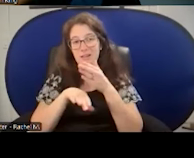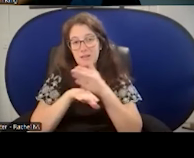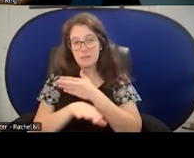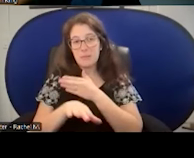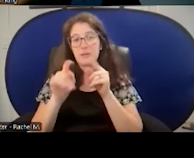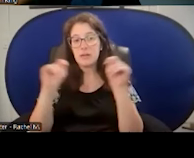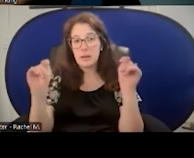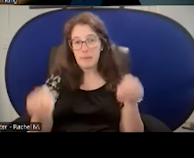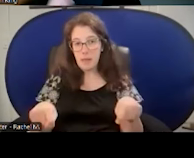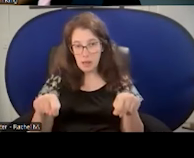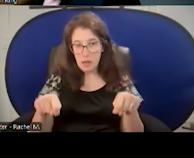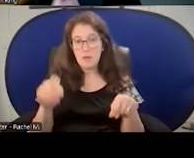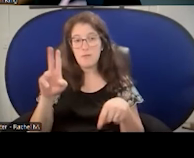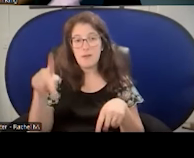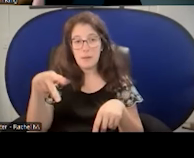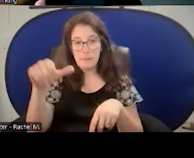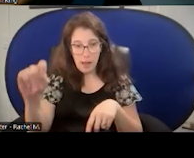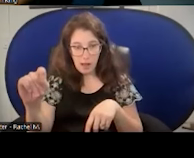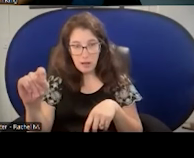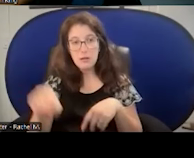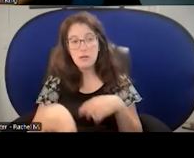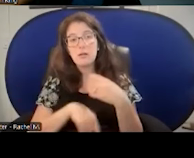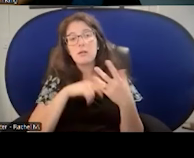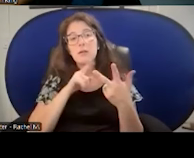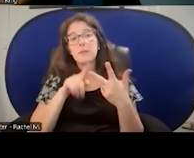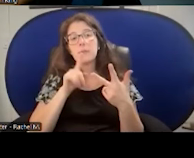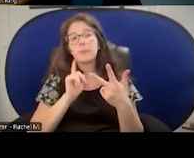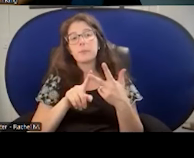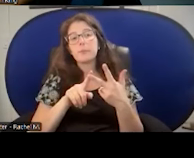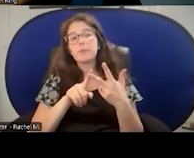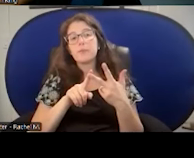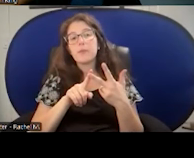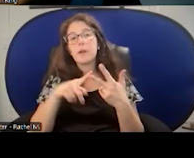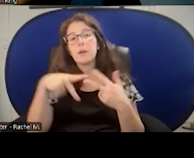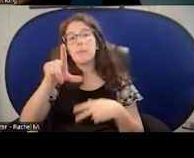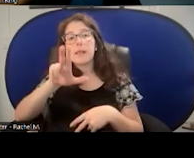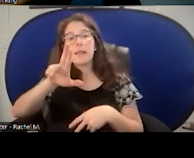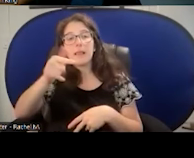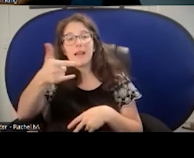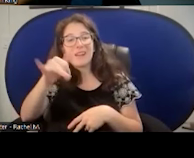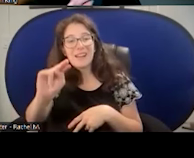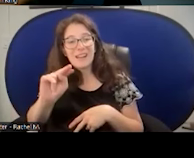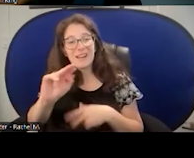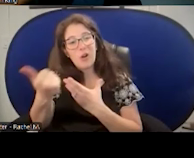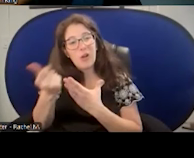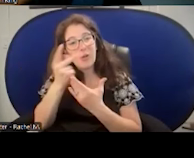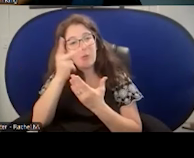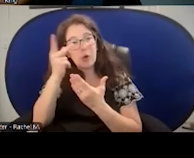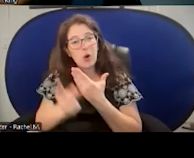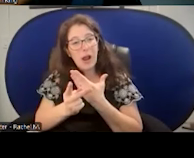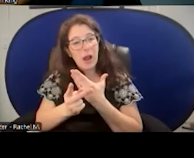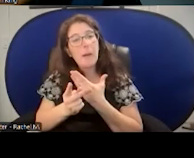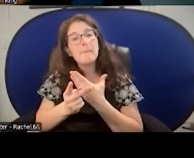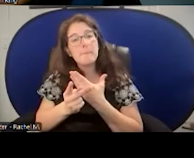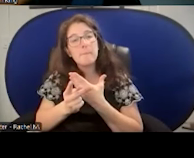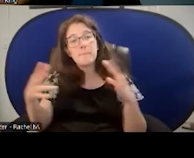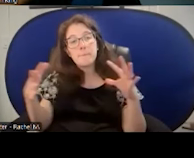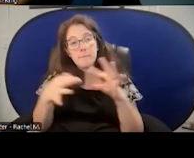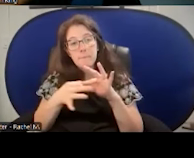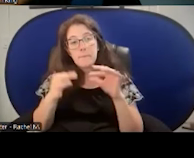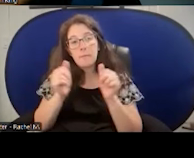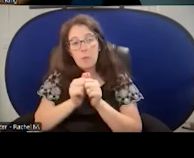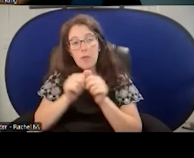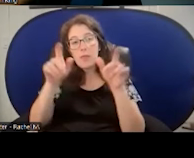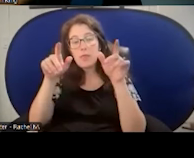to avoid inaccessible LTIs or plugins. Now, if you saw voluntary product accessibility